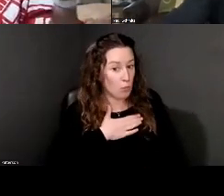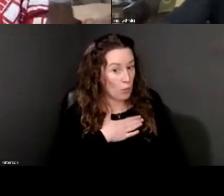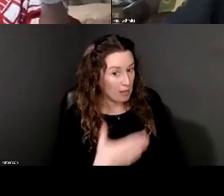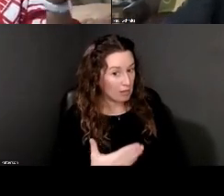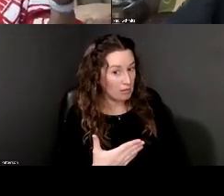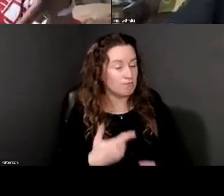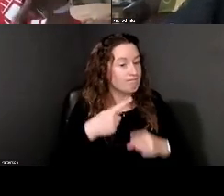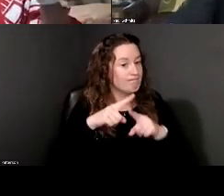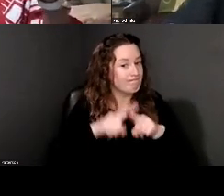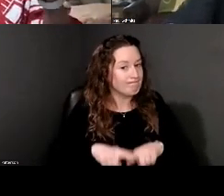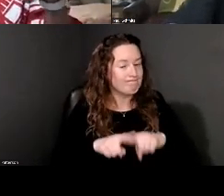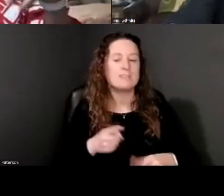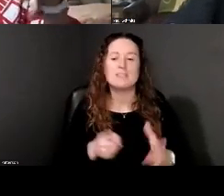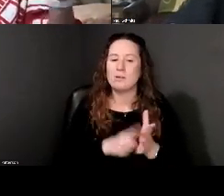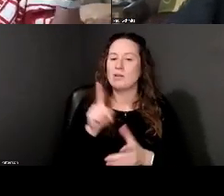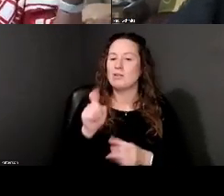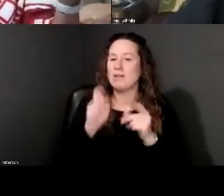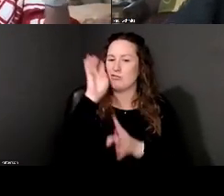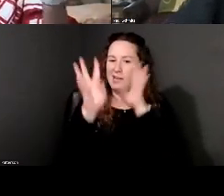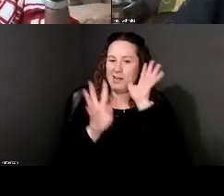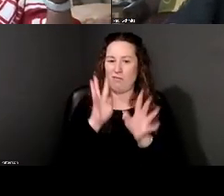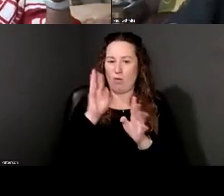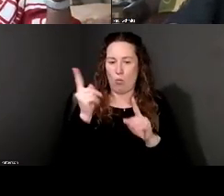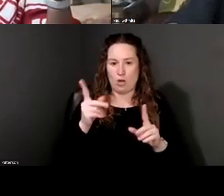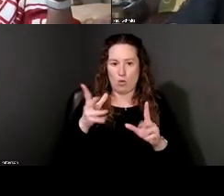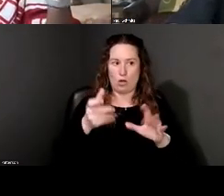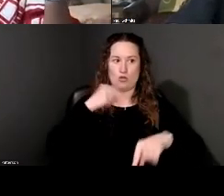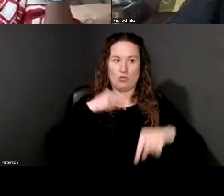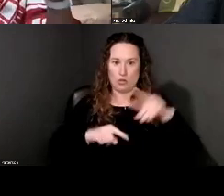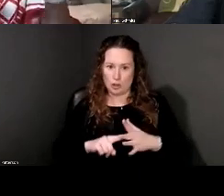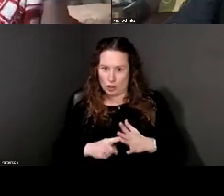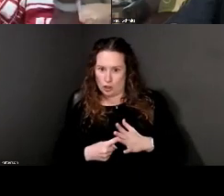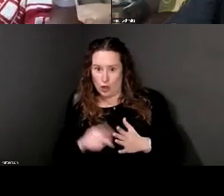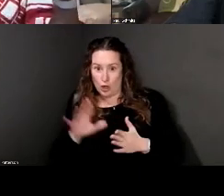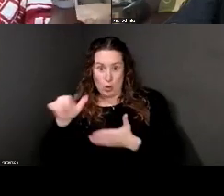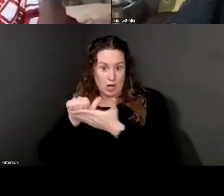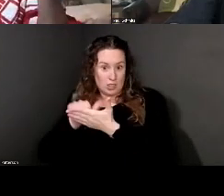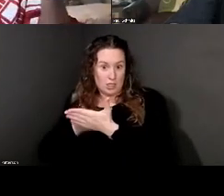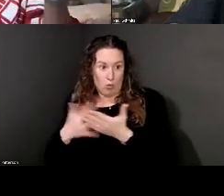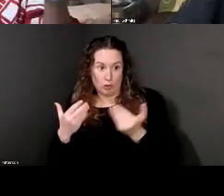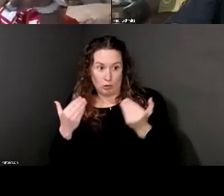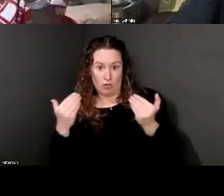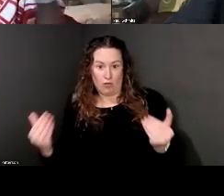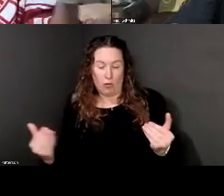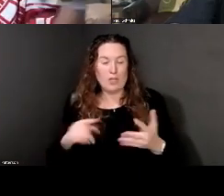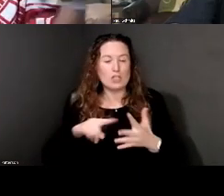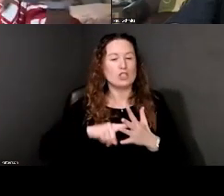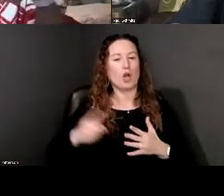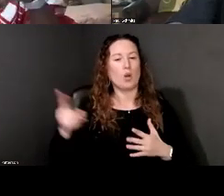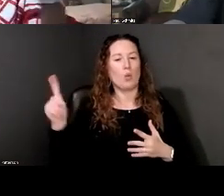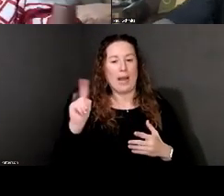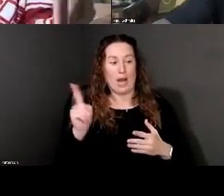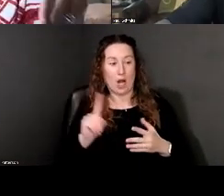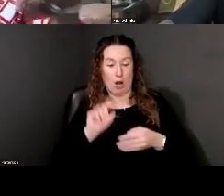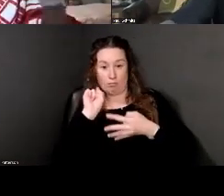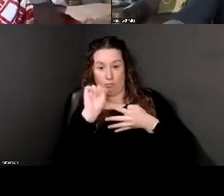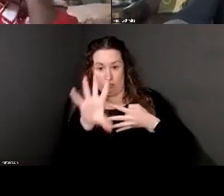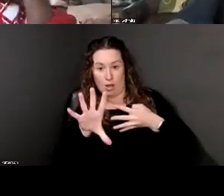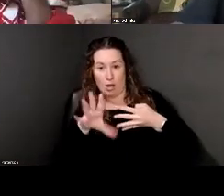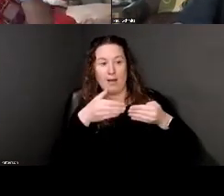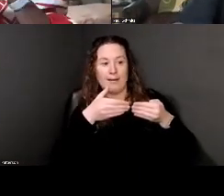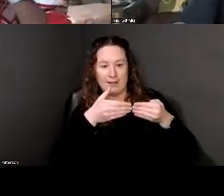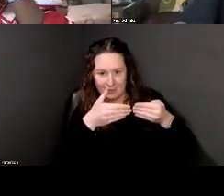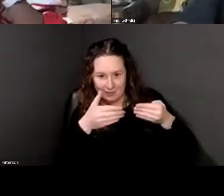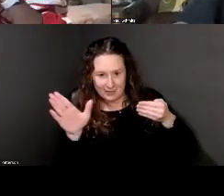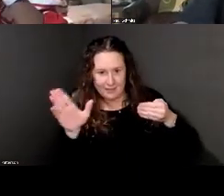about where you might want to start to be able to meaningfully move the agenda. But let's not forget that even in our local fighting efforts,